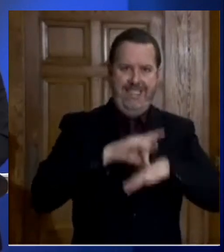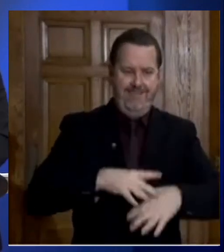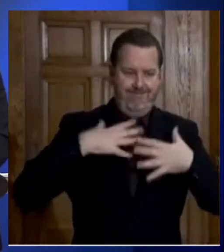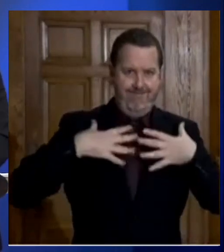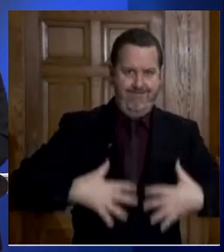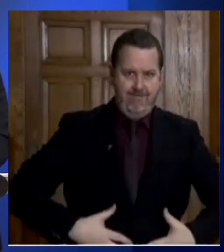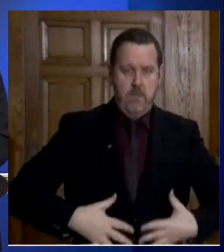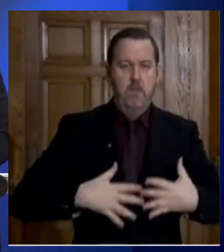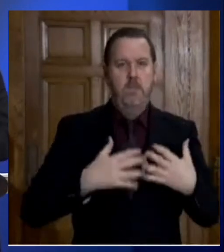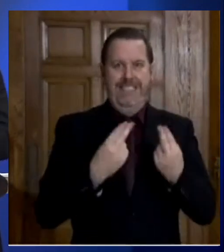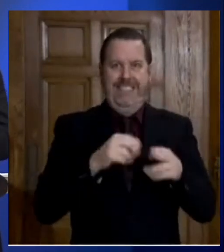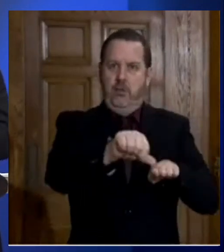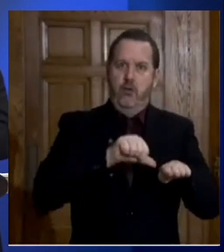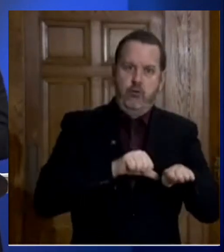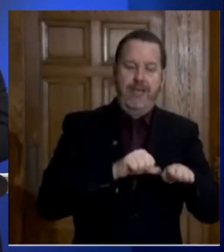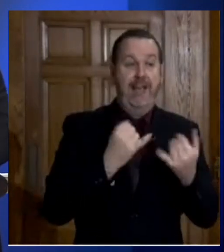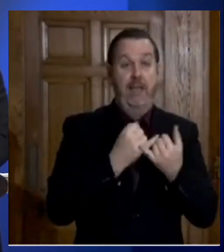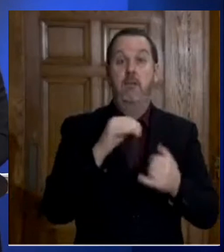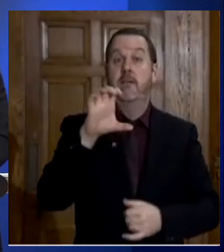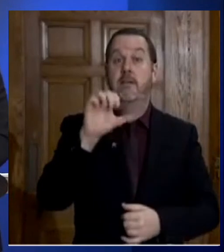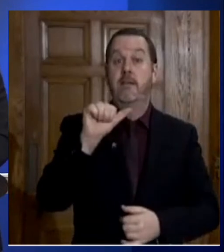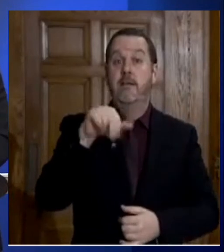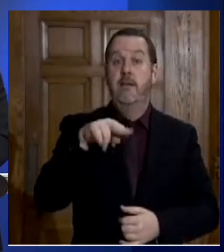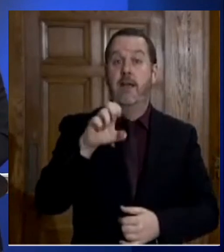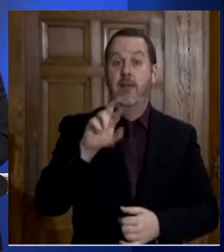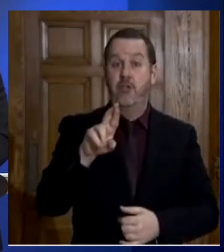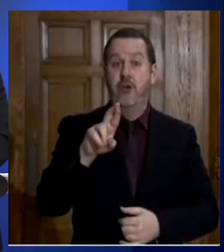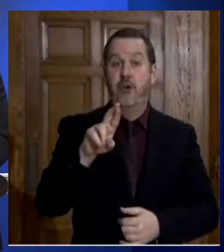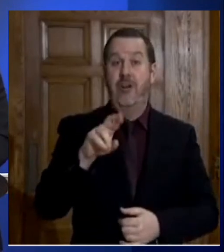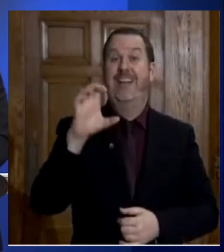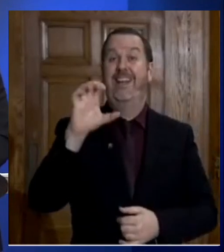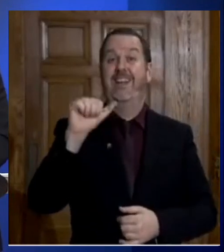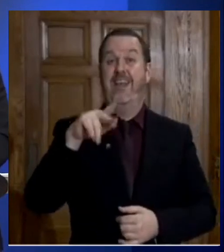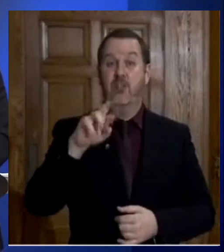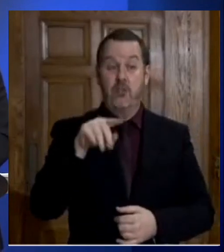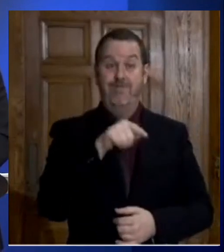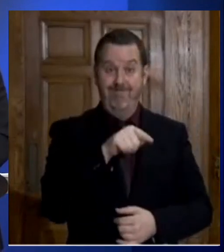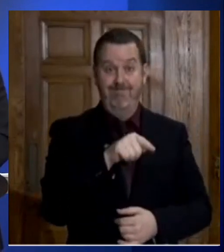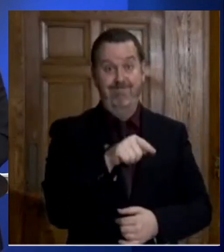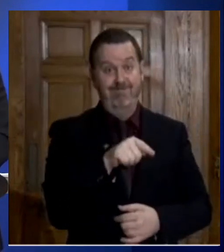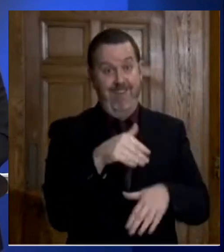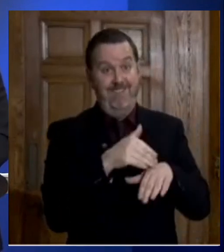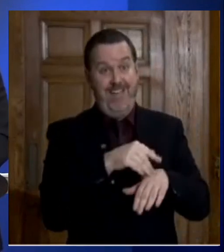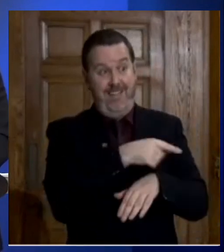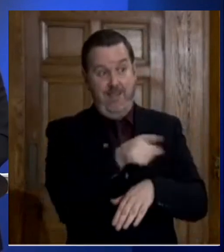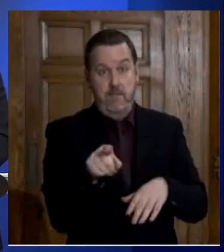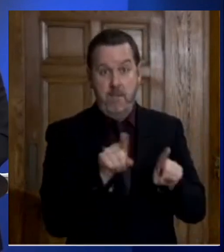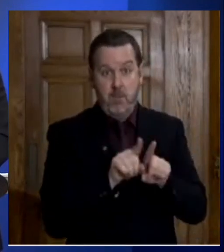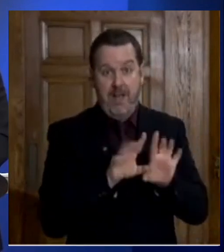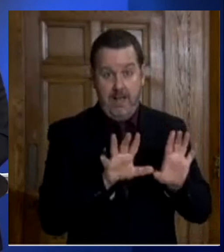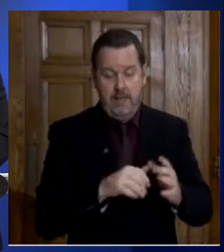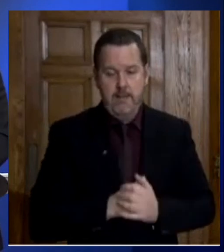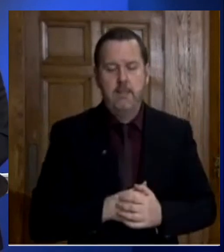urgent surgical needs, including cancer surgery, which again has been sadly impacted upon. I think we need to bear in mind that, as